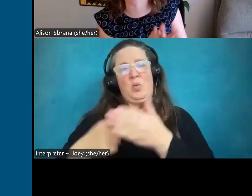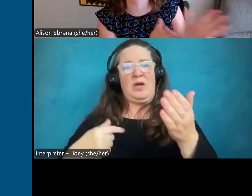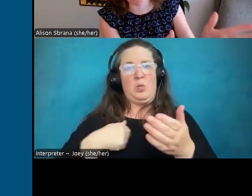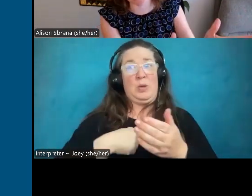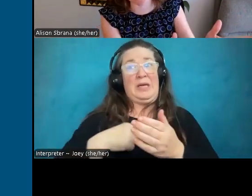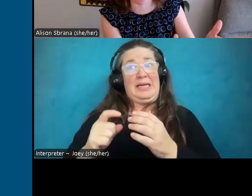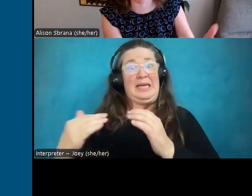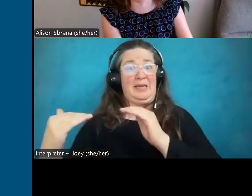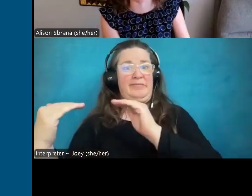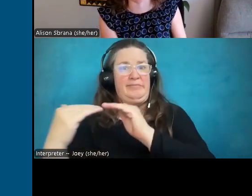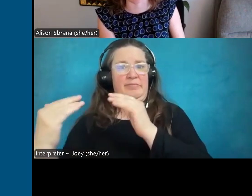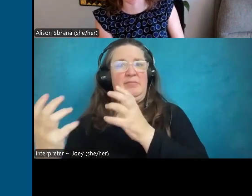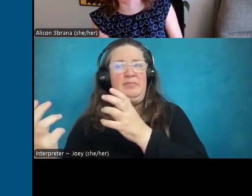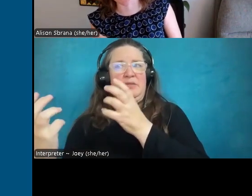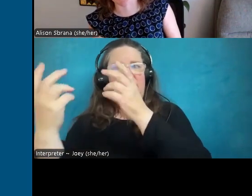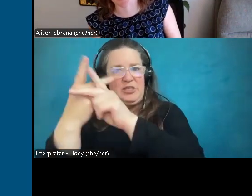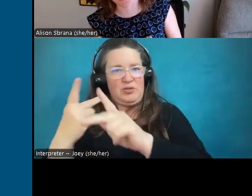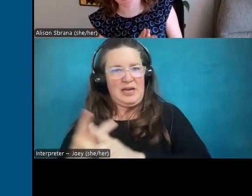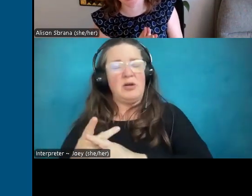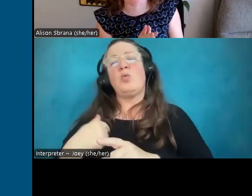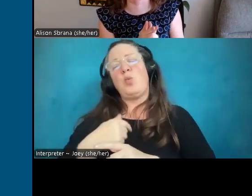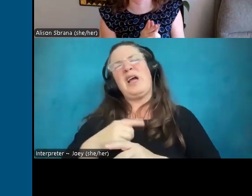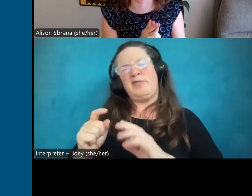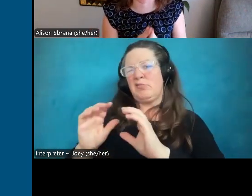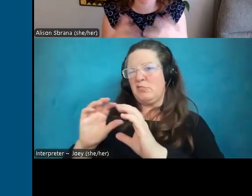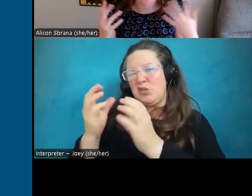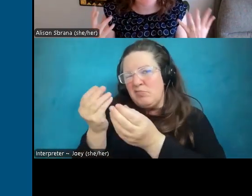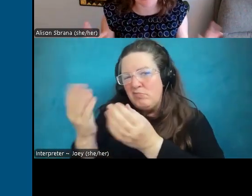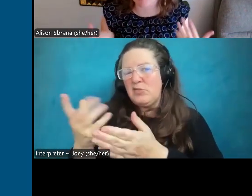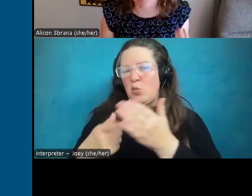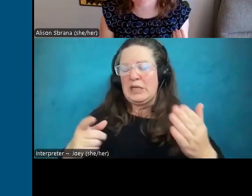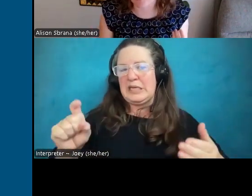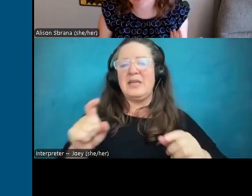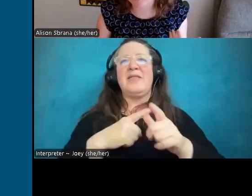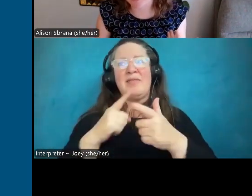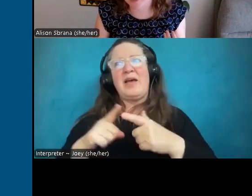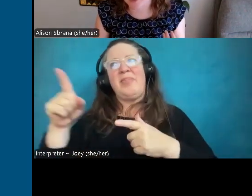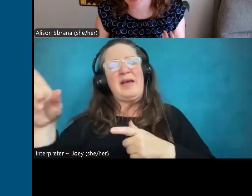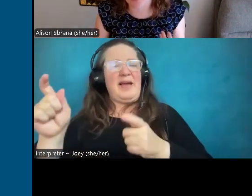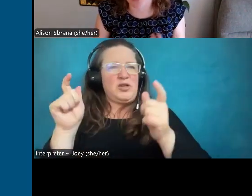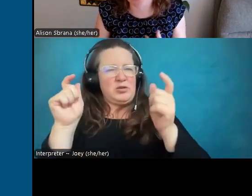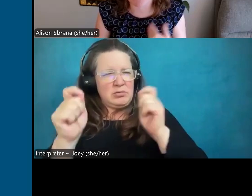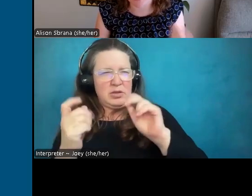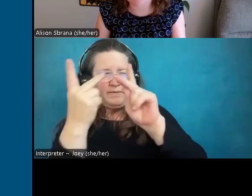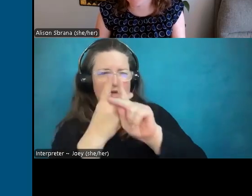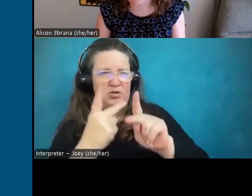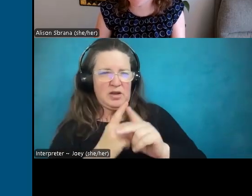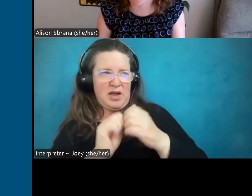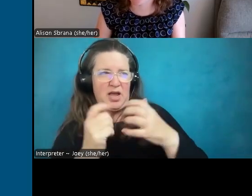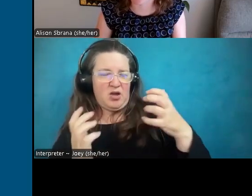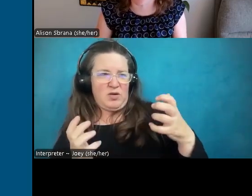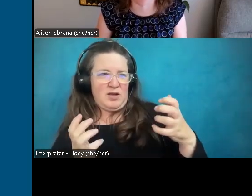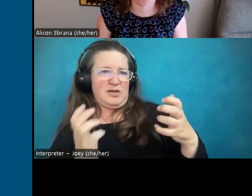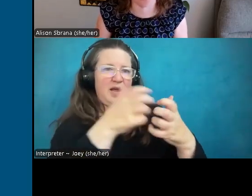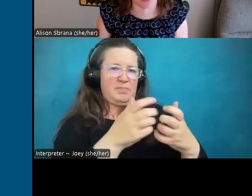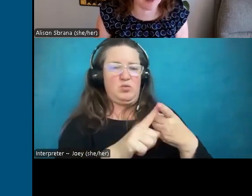our needs, but it's their job to investigate accessibility and adaptations. That's part of what makes it accessible for us, because it's less